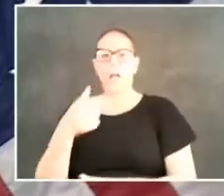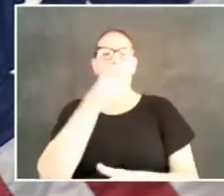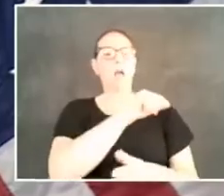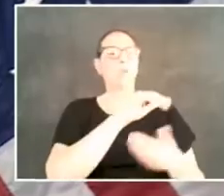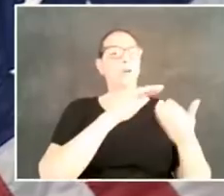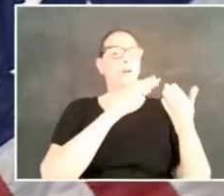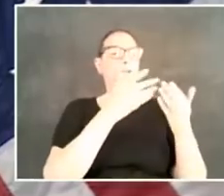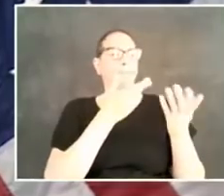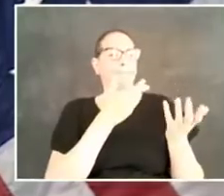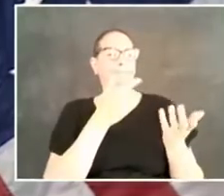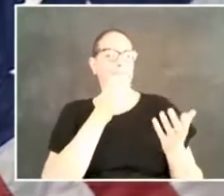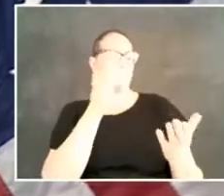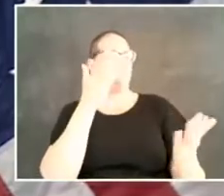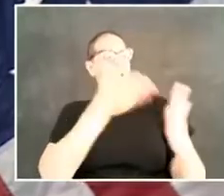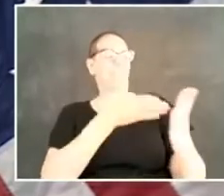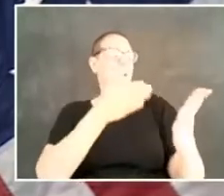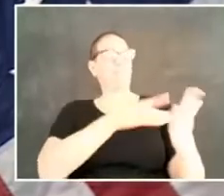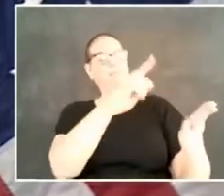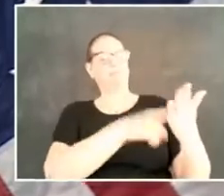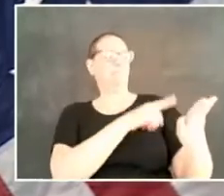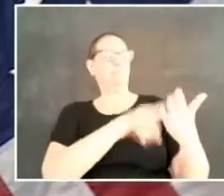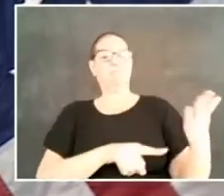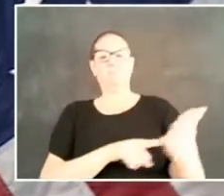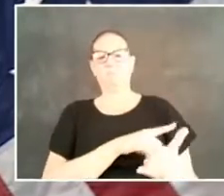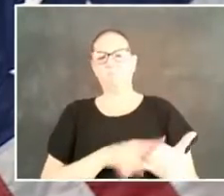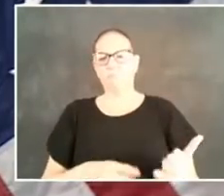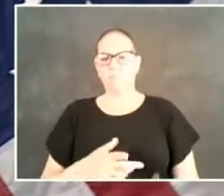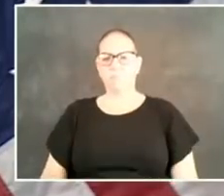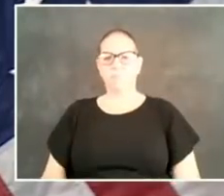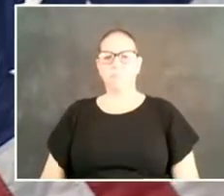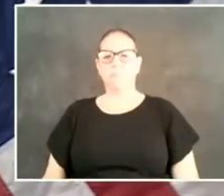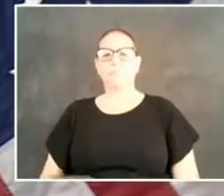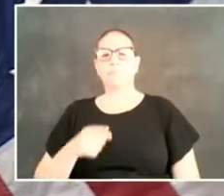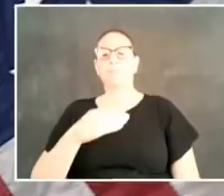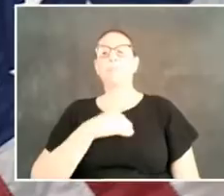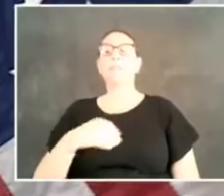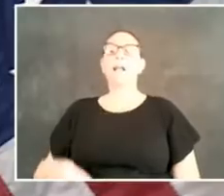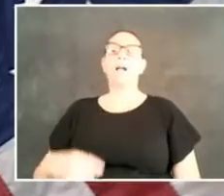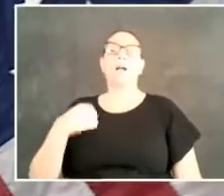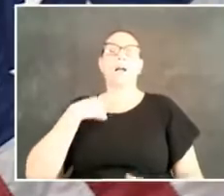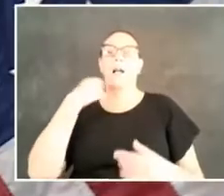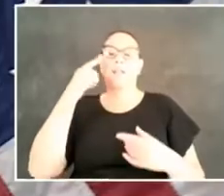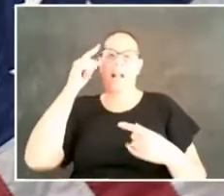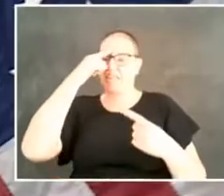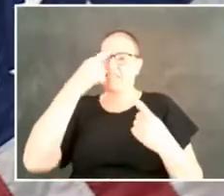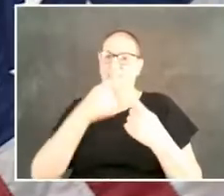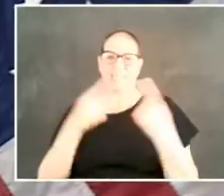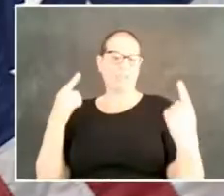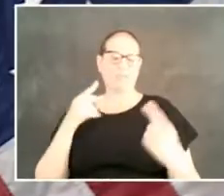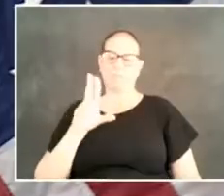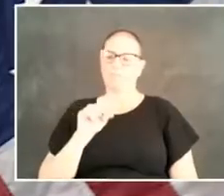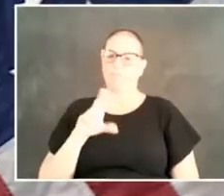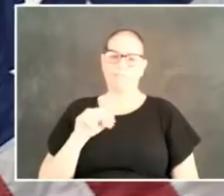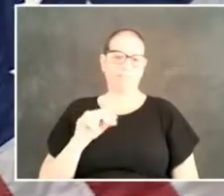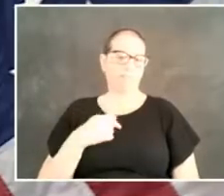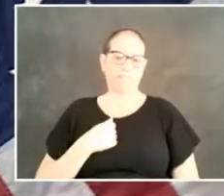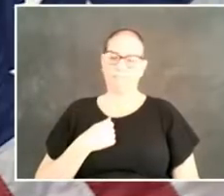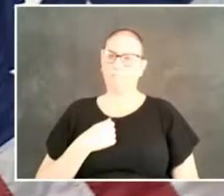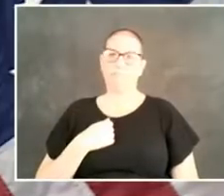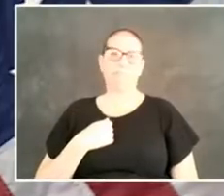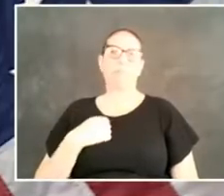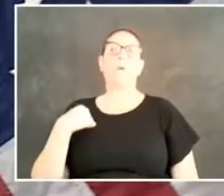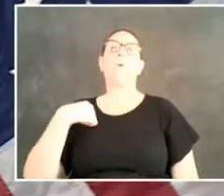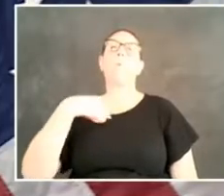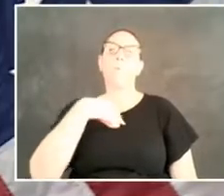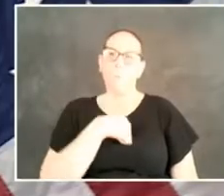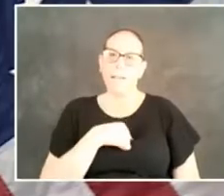just dispute that fundamentally. There has been enforcement for weeks and weeks. And look, I